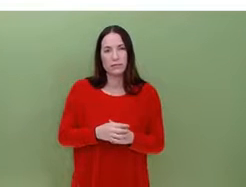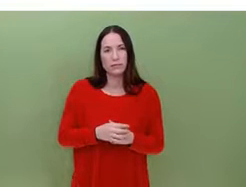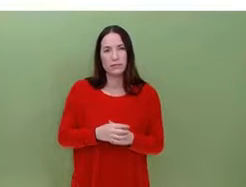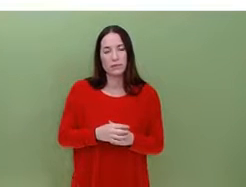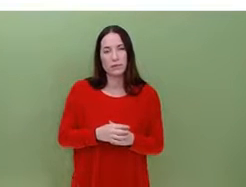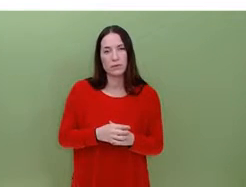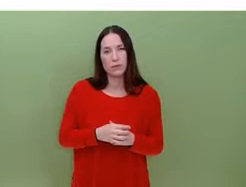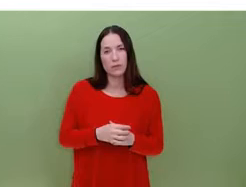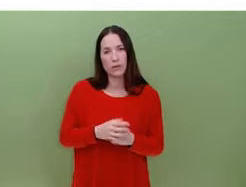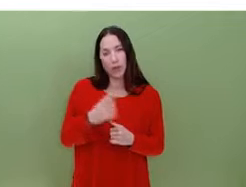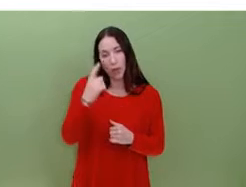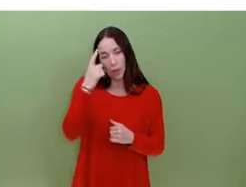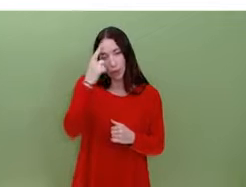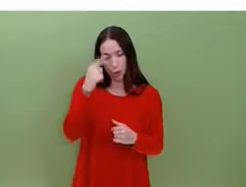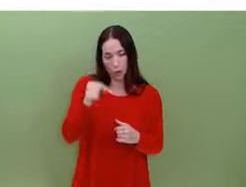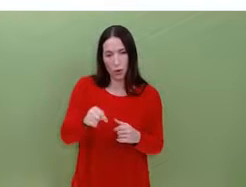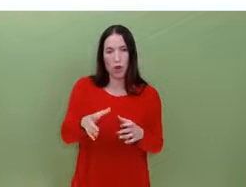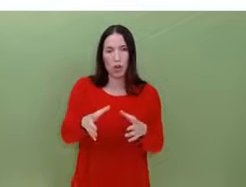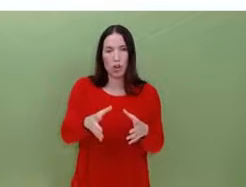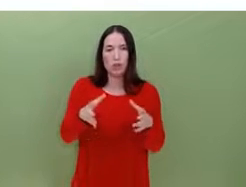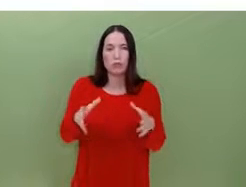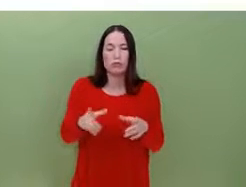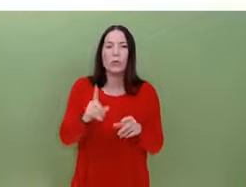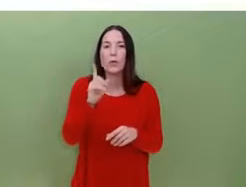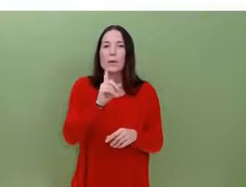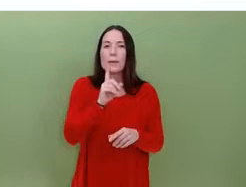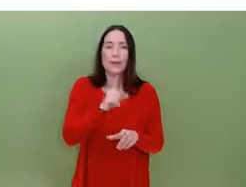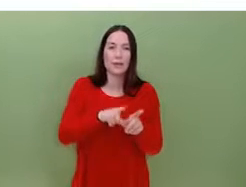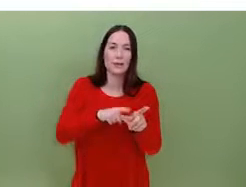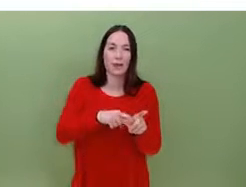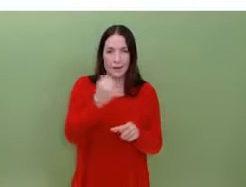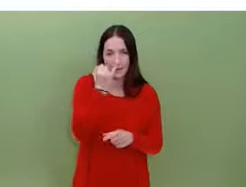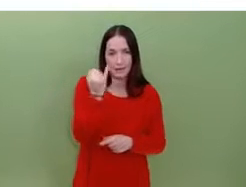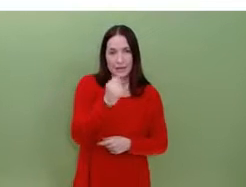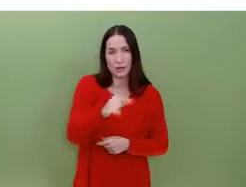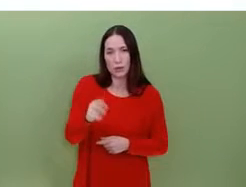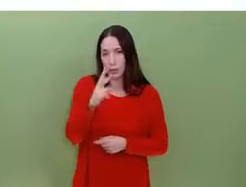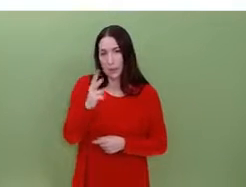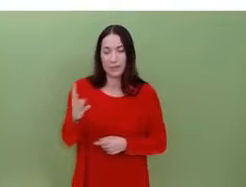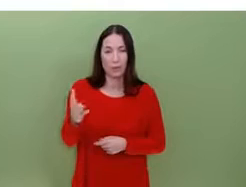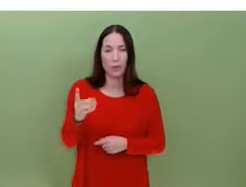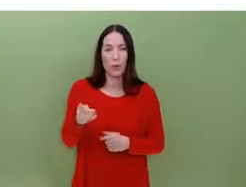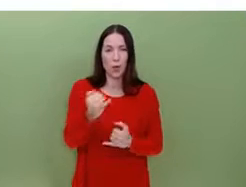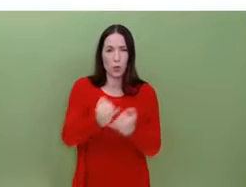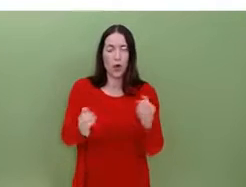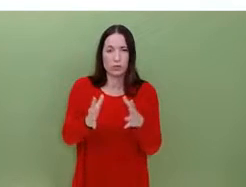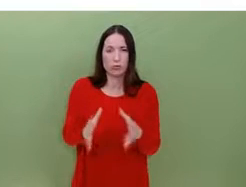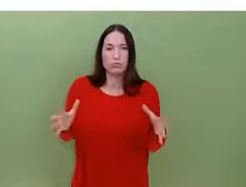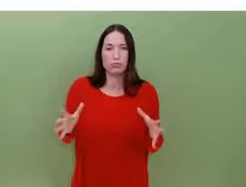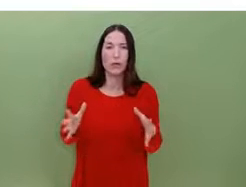group that we knew were at risk, that was young women at 16 to 24. And there we estimated that the prevalence could go up